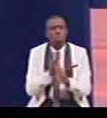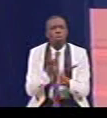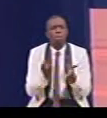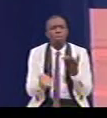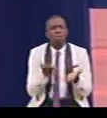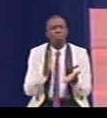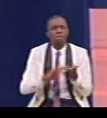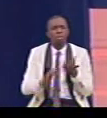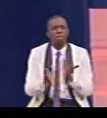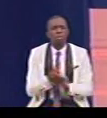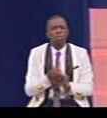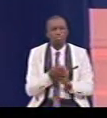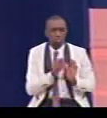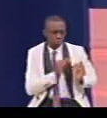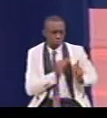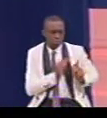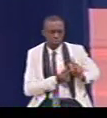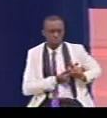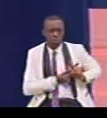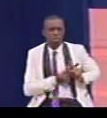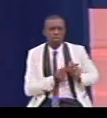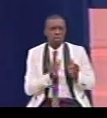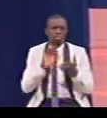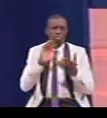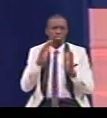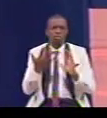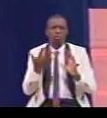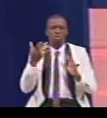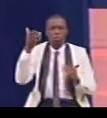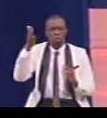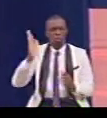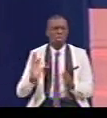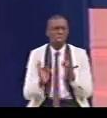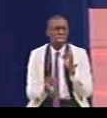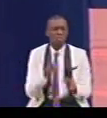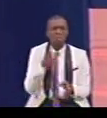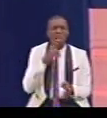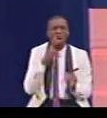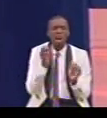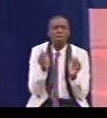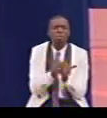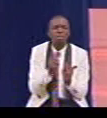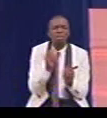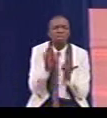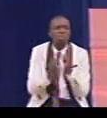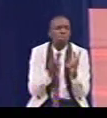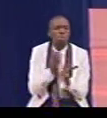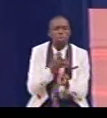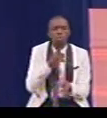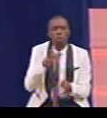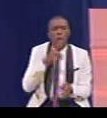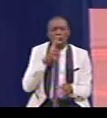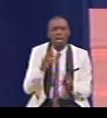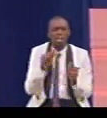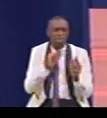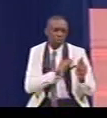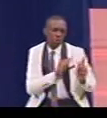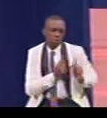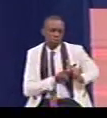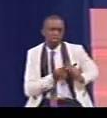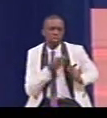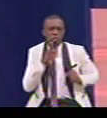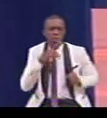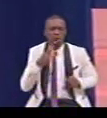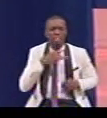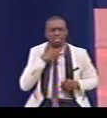you're guilty with the world you are condemned with the world you are defiled what the word you're going to be punished with the world but because it says